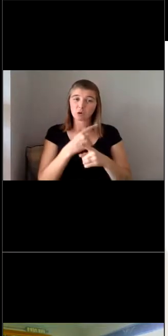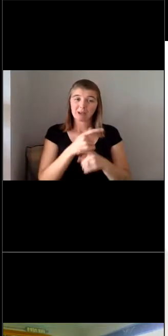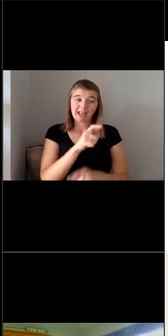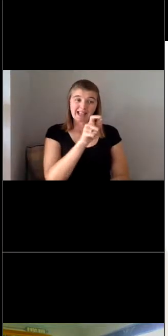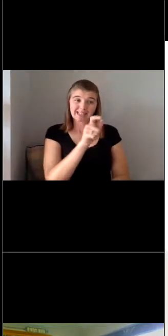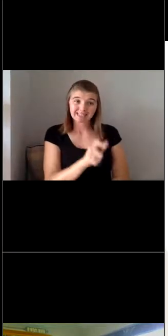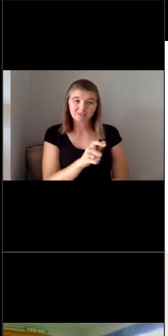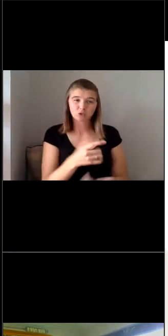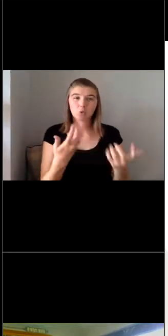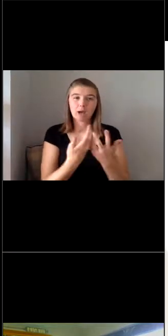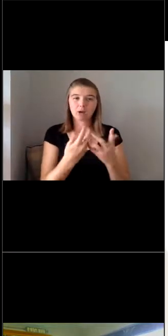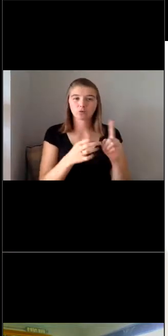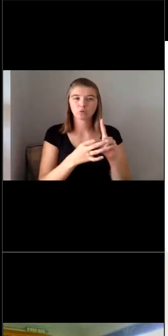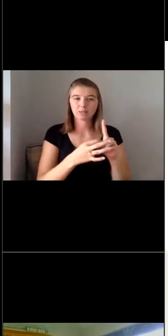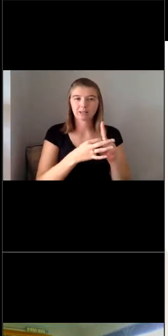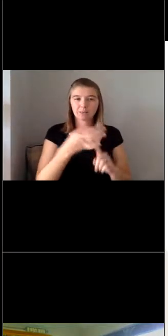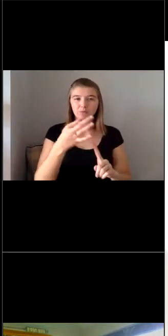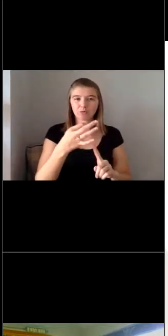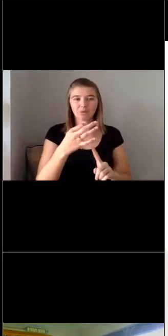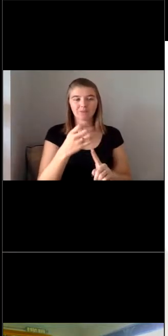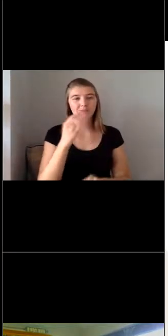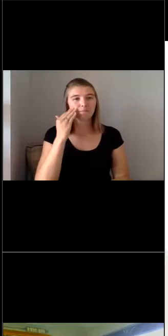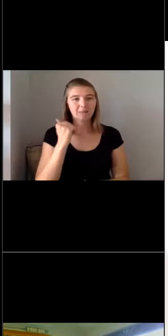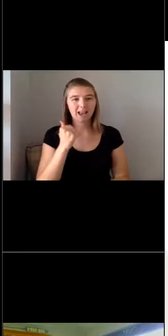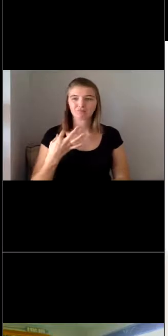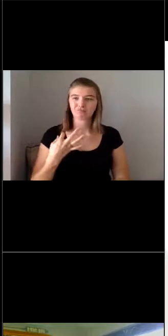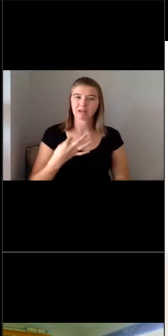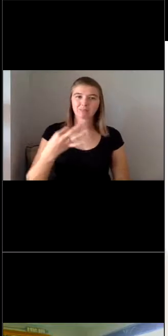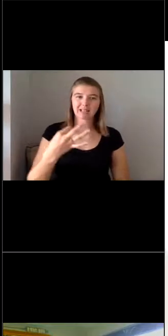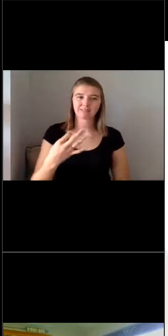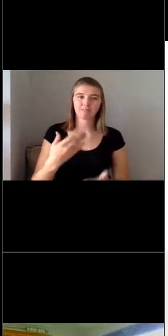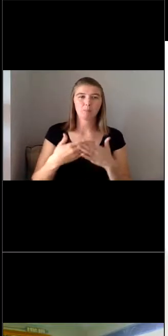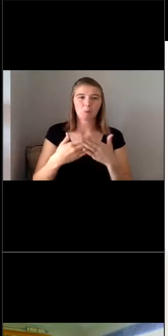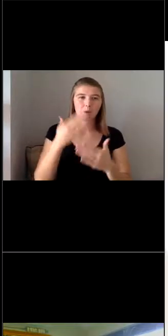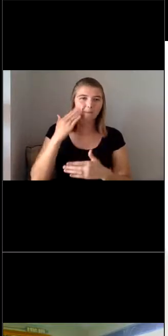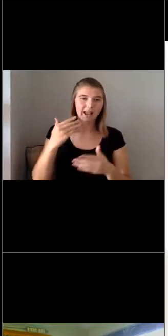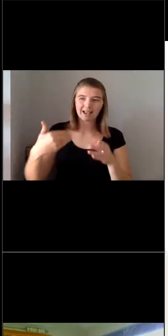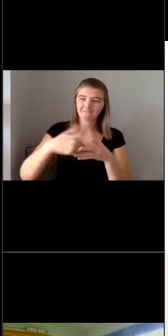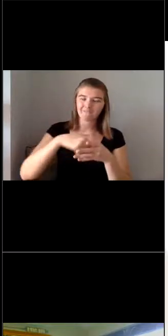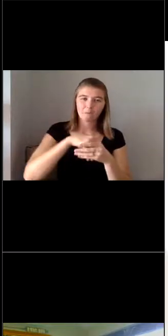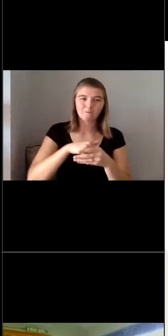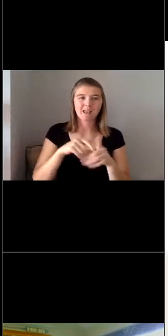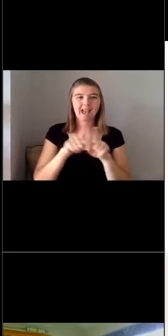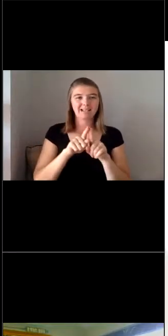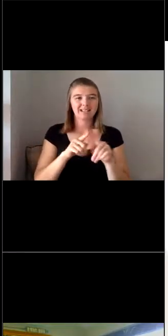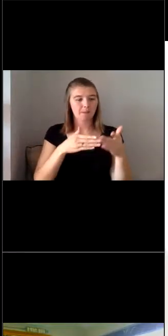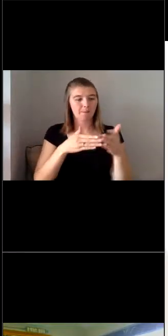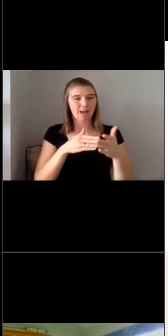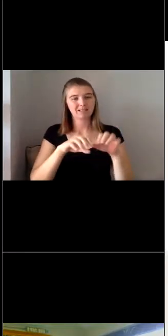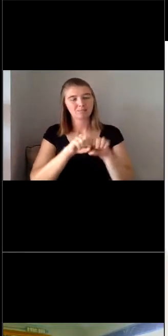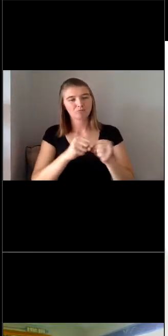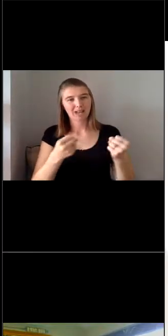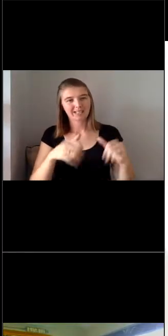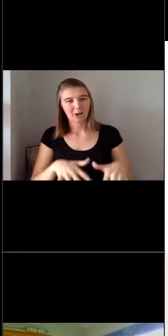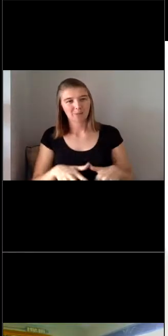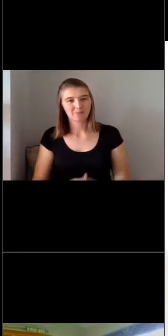do in order to increase Black representation and to break down barriers for Black people in the chemical sciences, and we